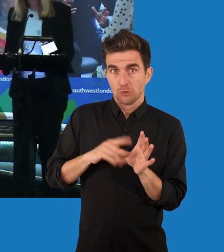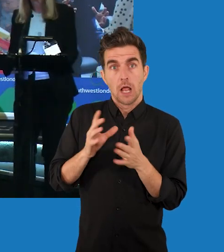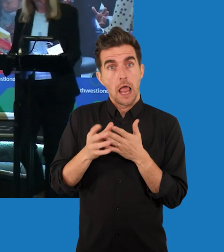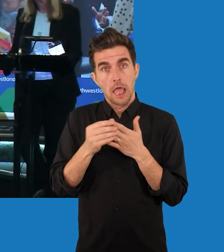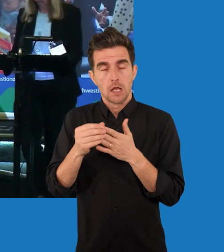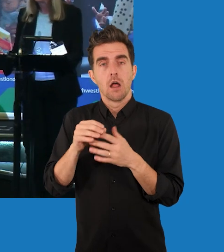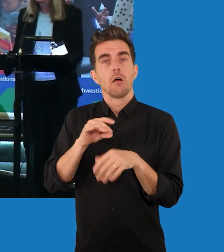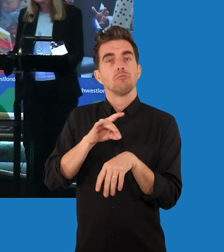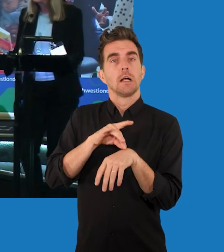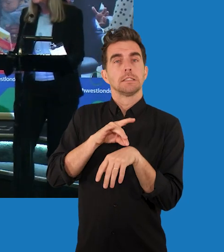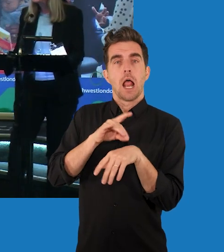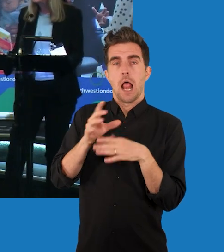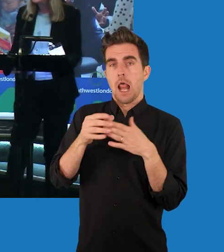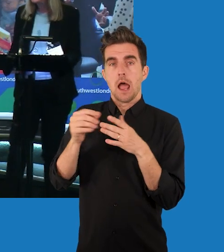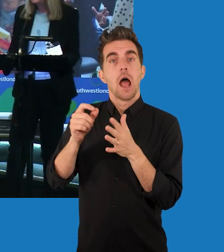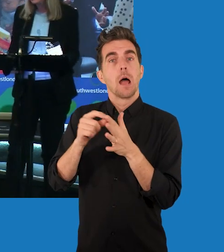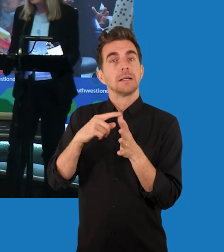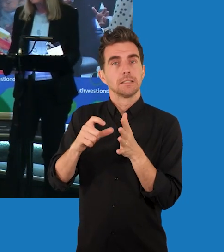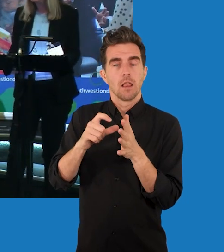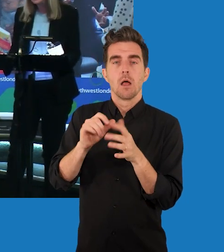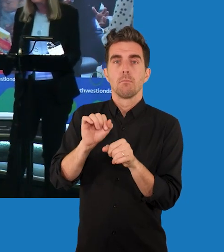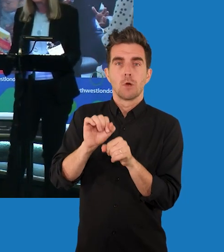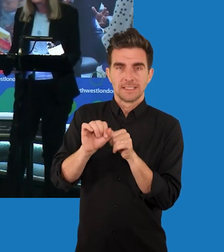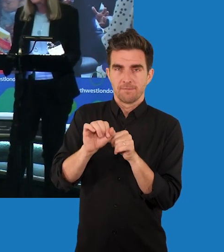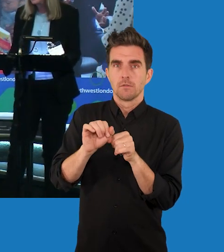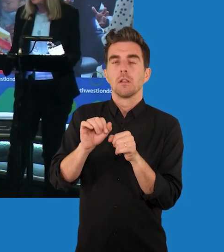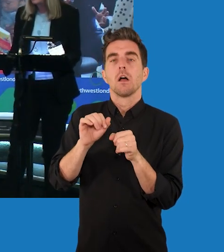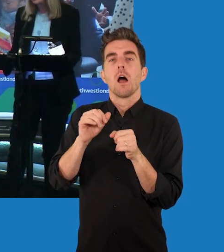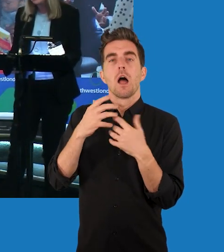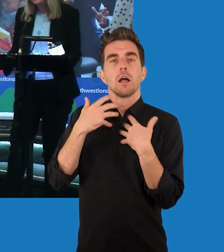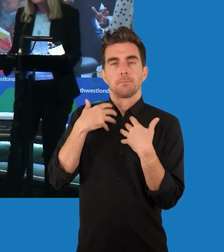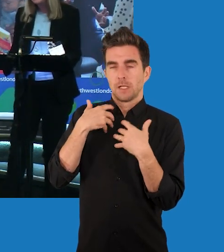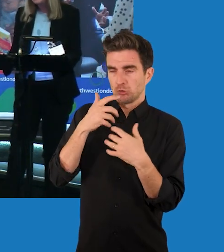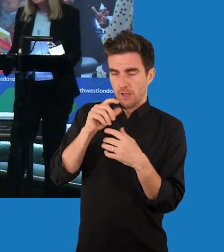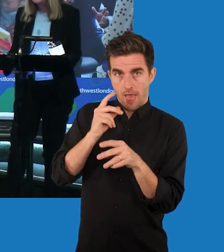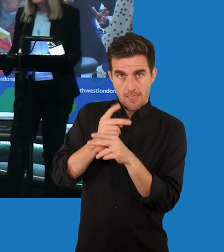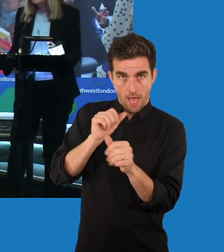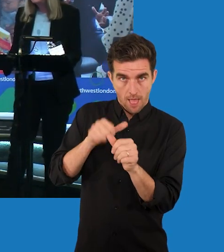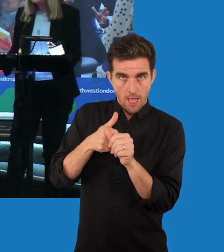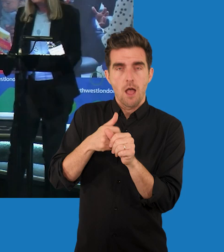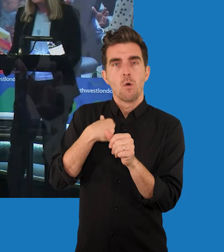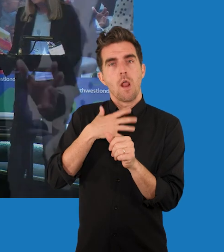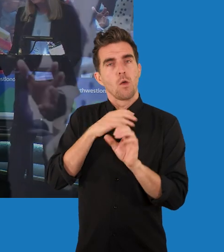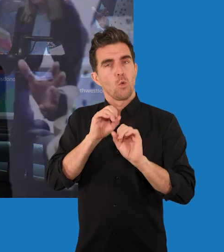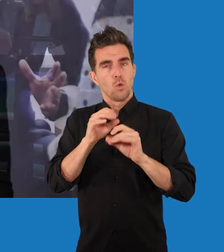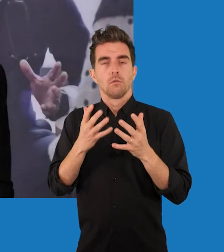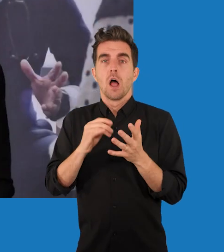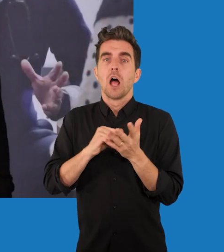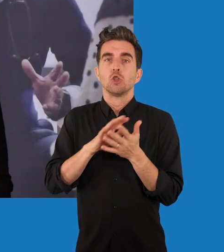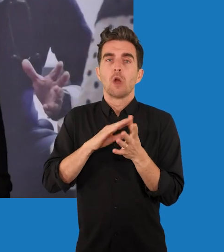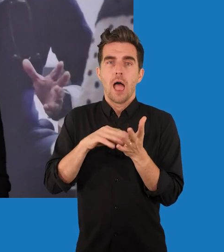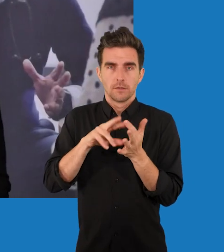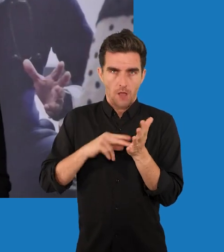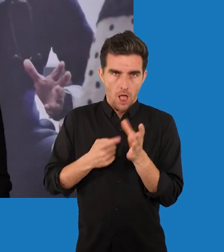last 3 years, I've been the clinical lead on PAC, Proactive Anticipatory Care. And we'd like to share with you